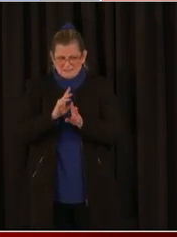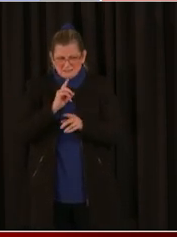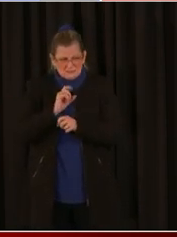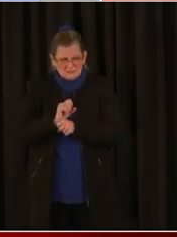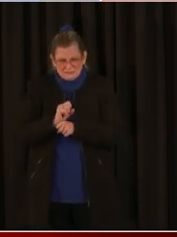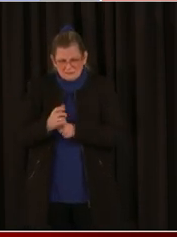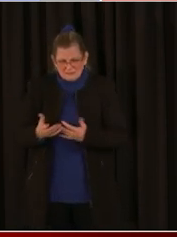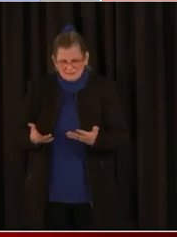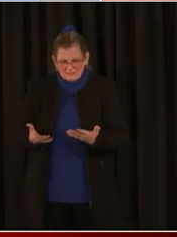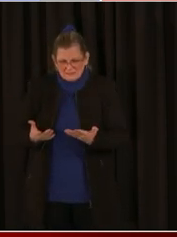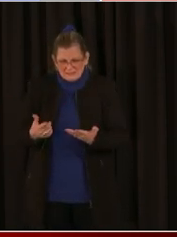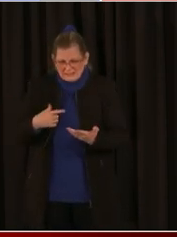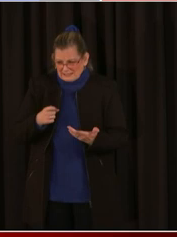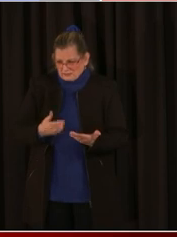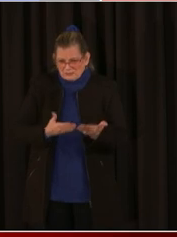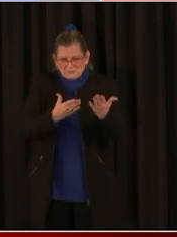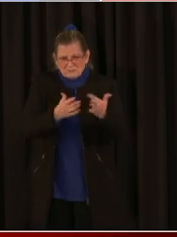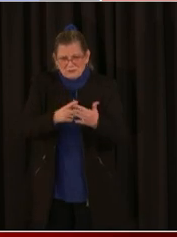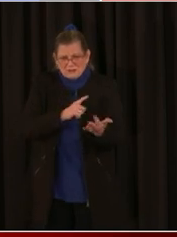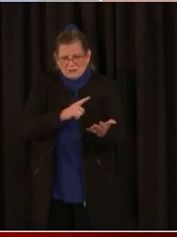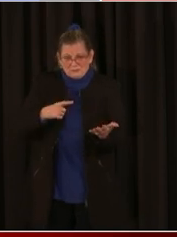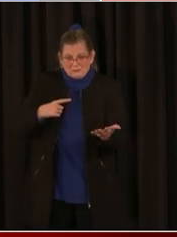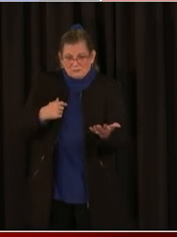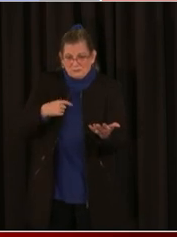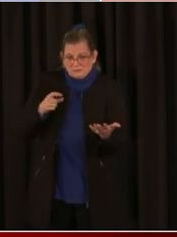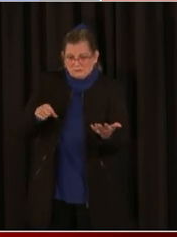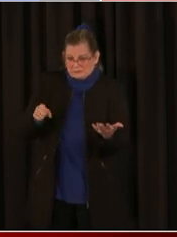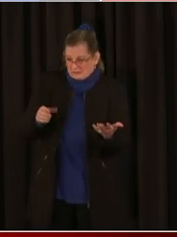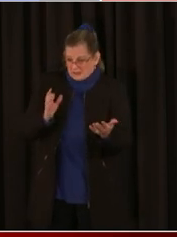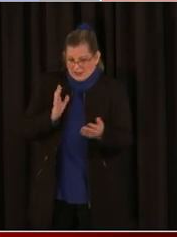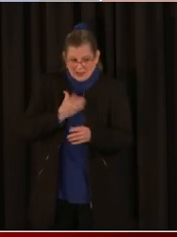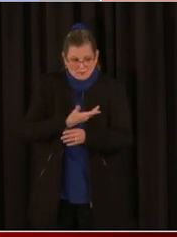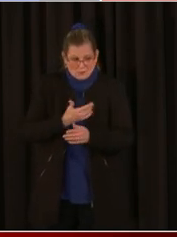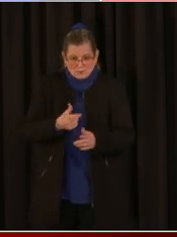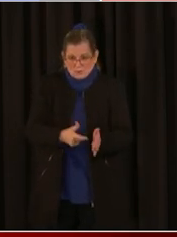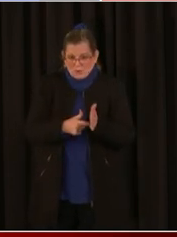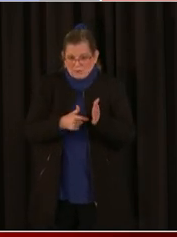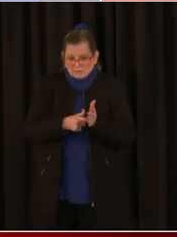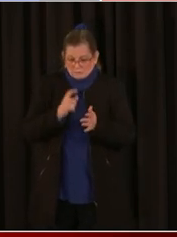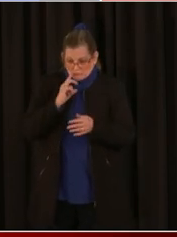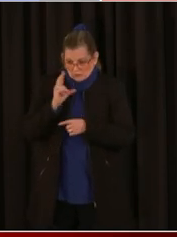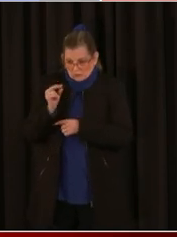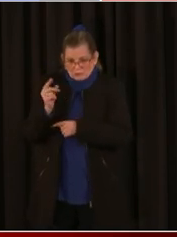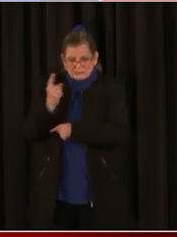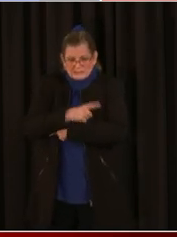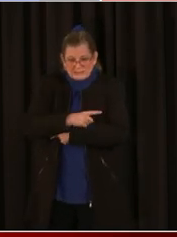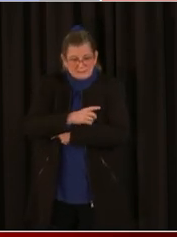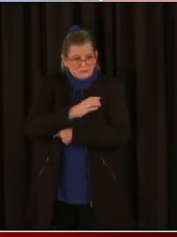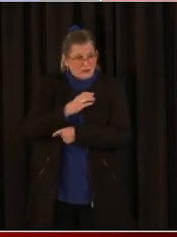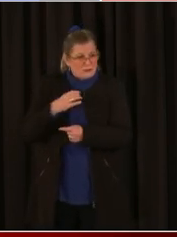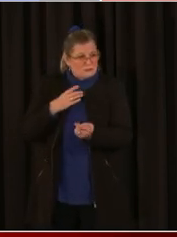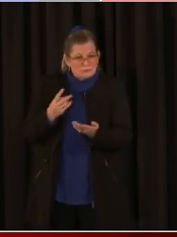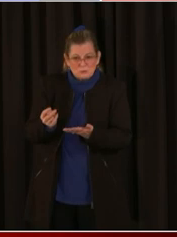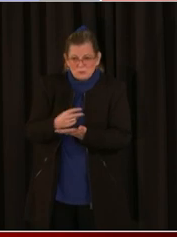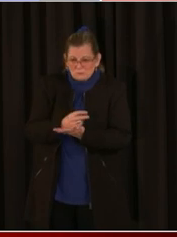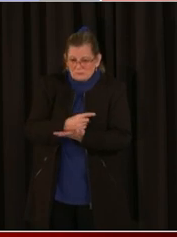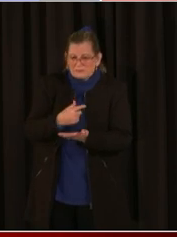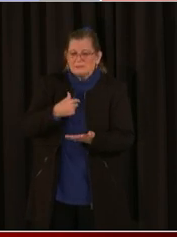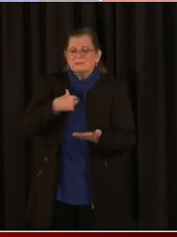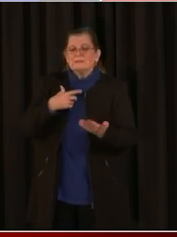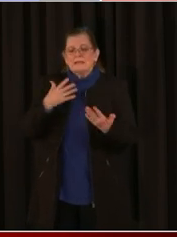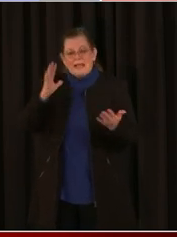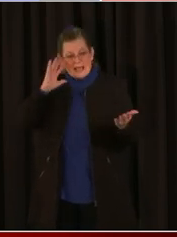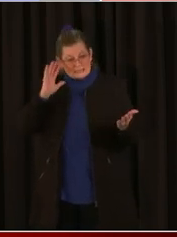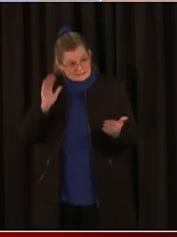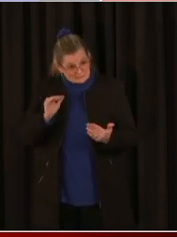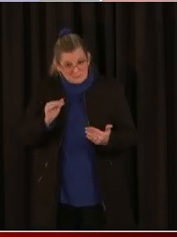Capitol to deliver the legislation so that we meet our requirement for the 30-day congressional review. So I expect that we will be